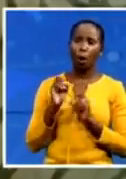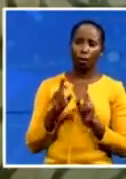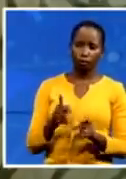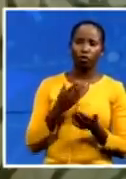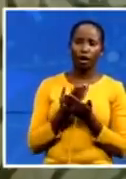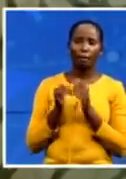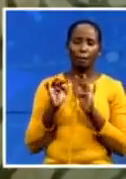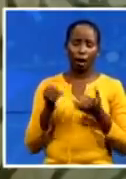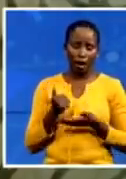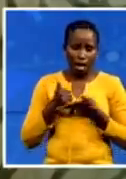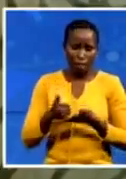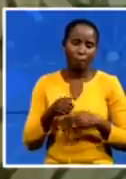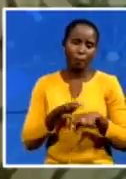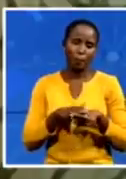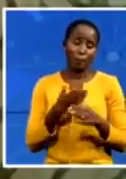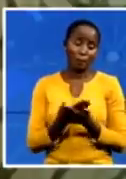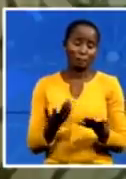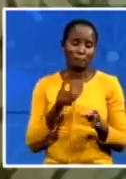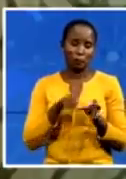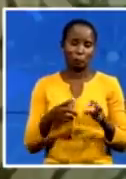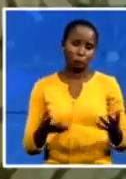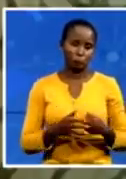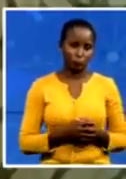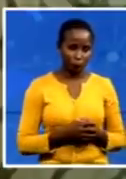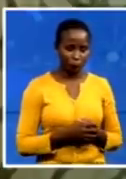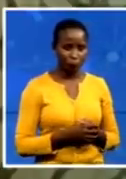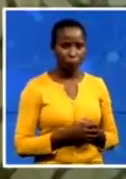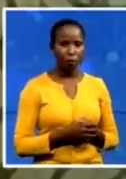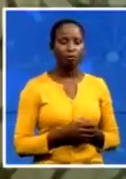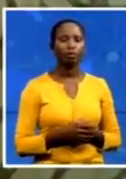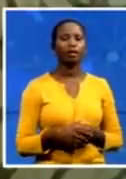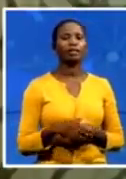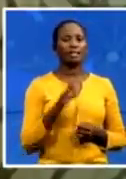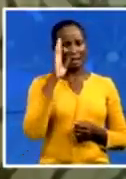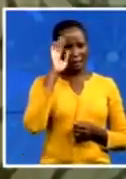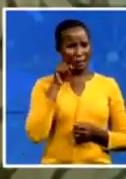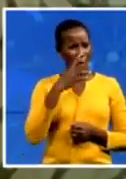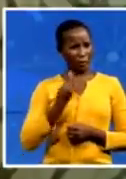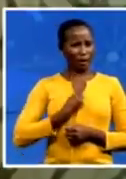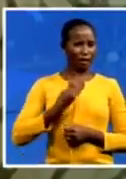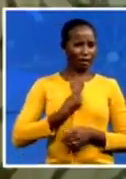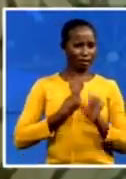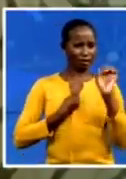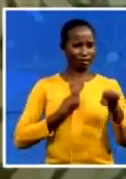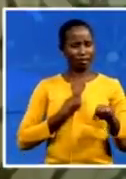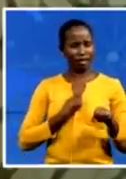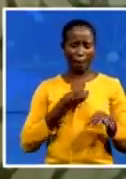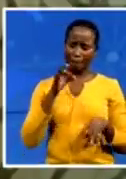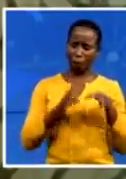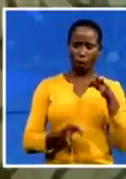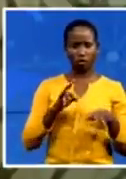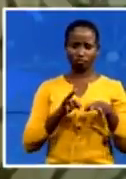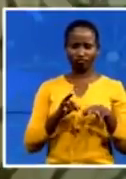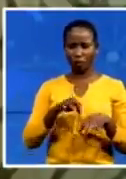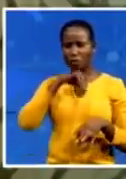a hint? I mean, you're very young, you know, you're a vibrant politician. But just perhaps give us a clue. Are you talking